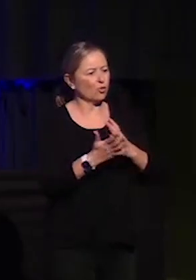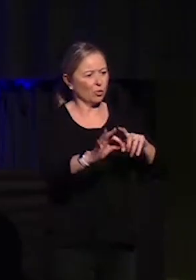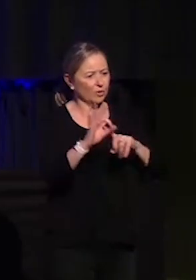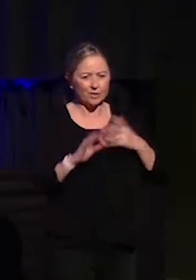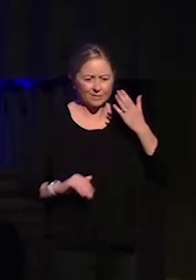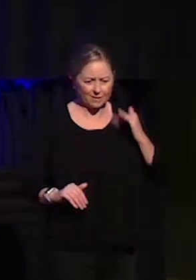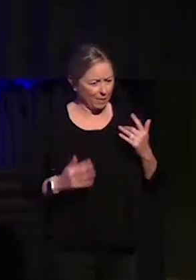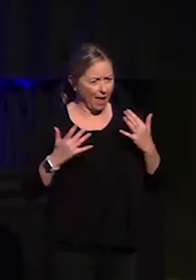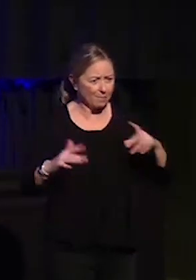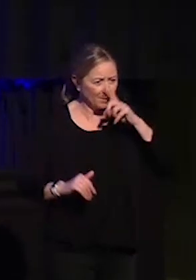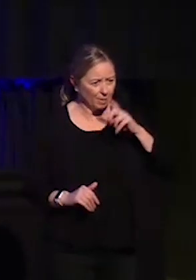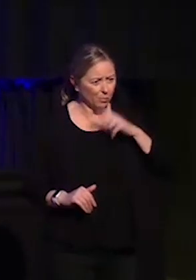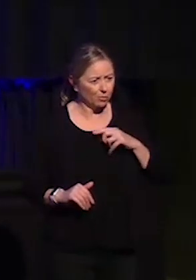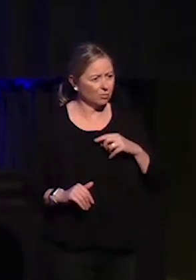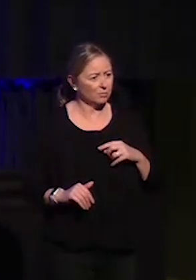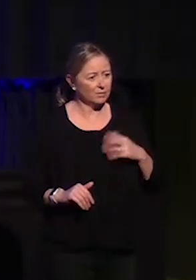matter.